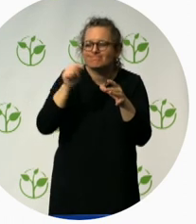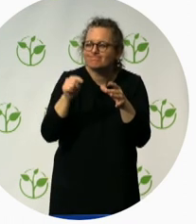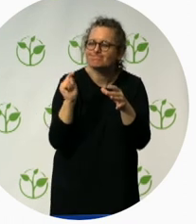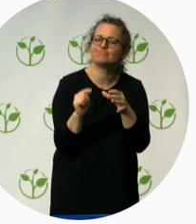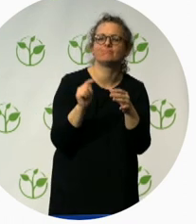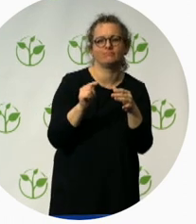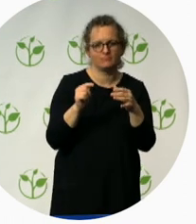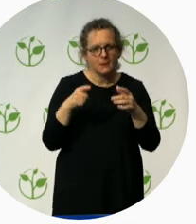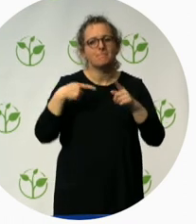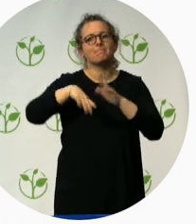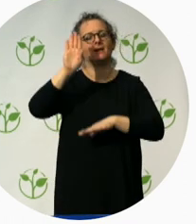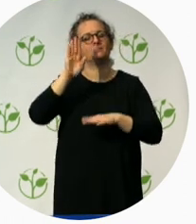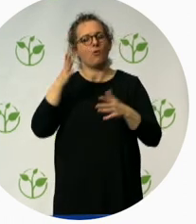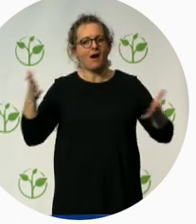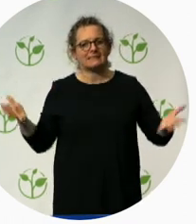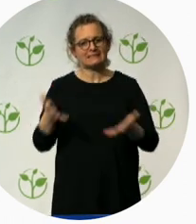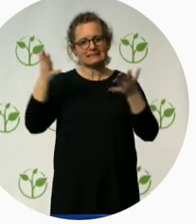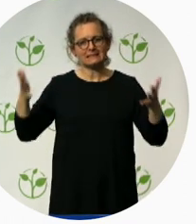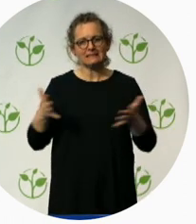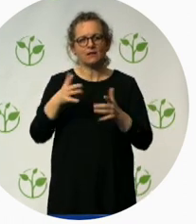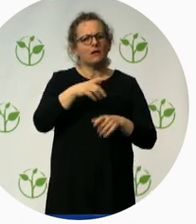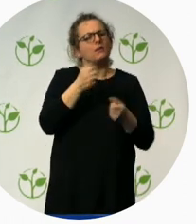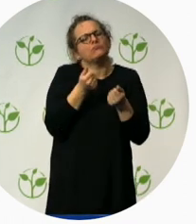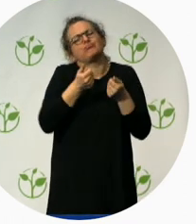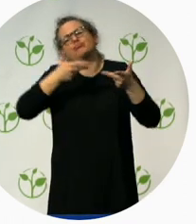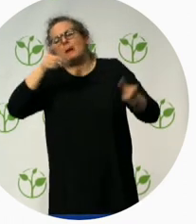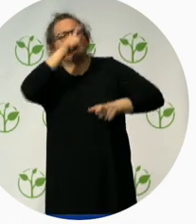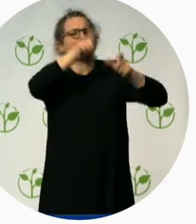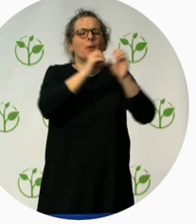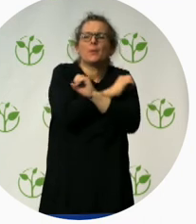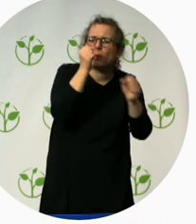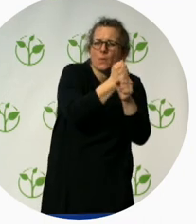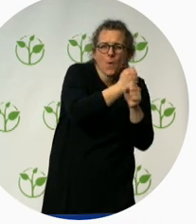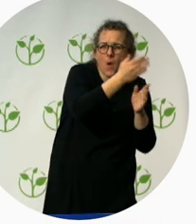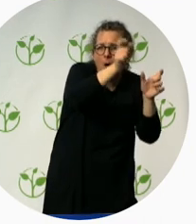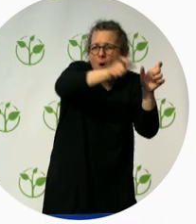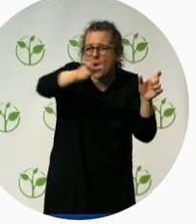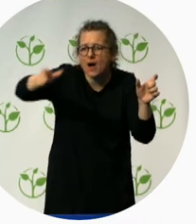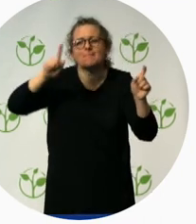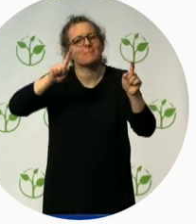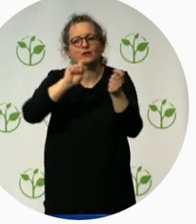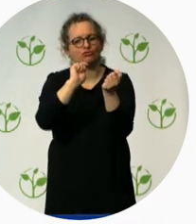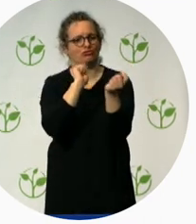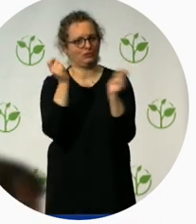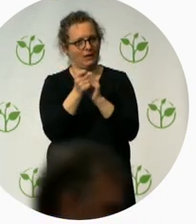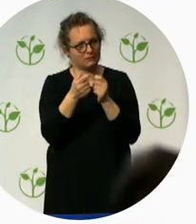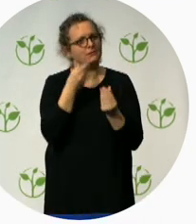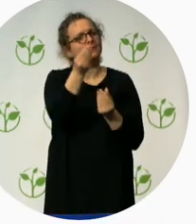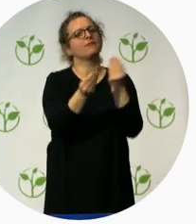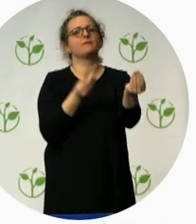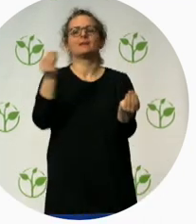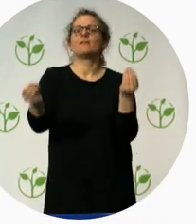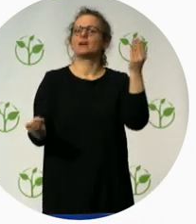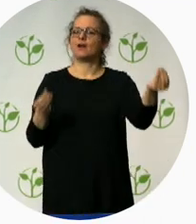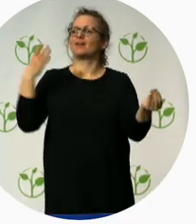thing. That's it very shortly. The picture can be viewed over there, and have fun with the rest of the conference. Thank you. Oh, thank